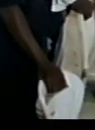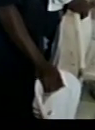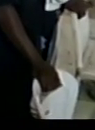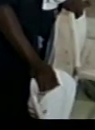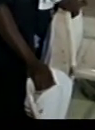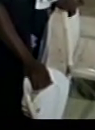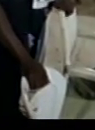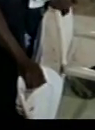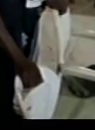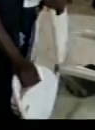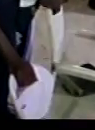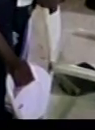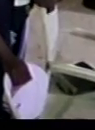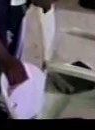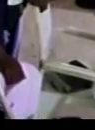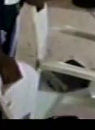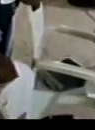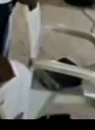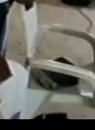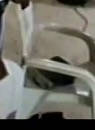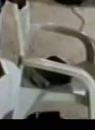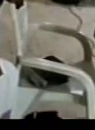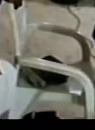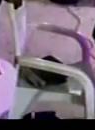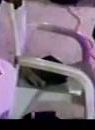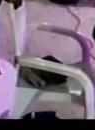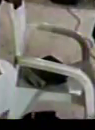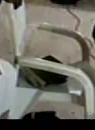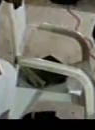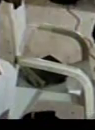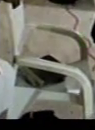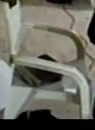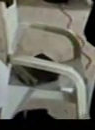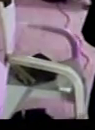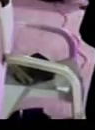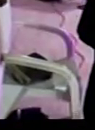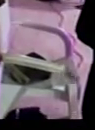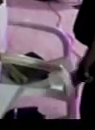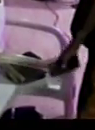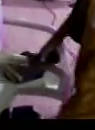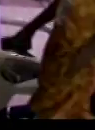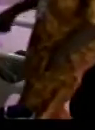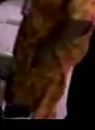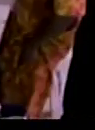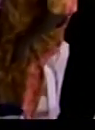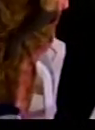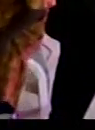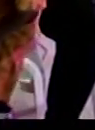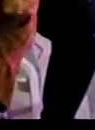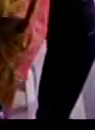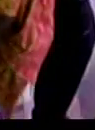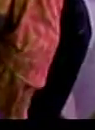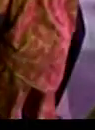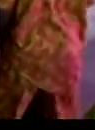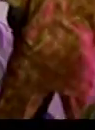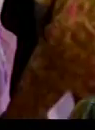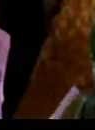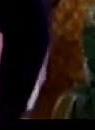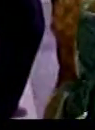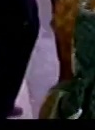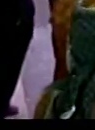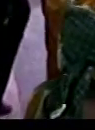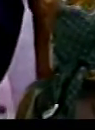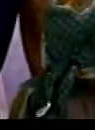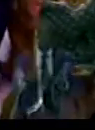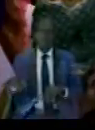to us, so that will be of tremendous benefit to everyone. The Lord bless you